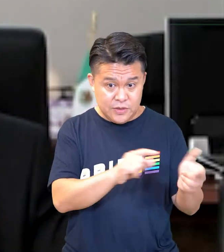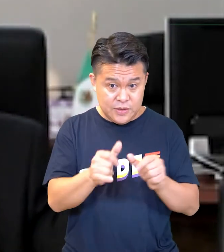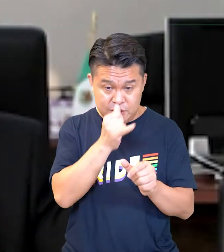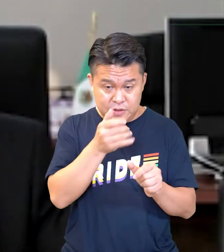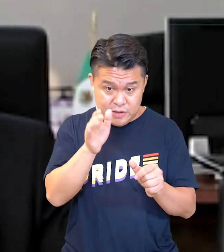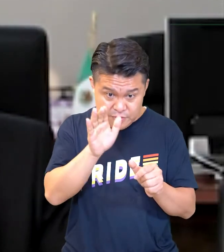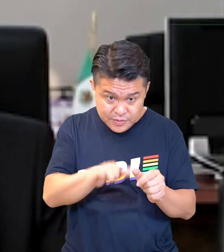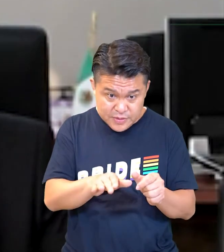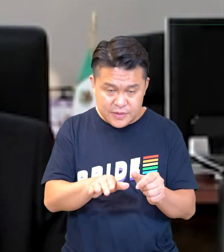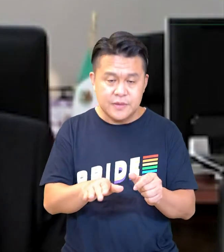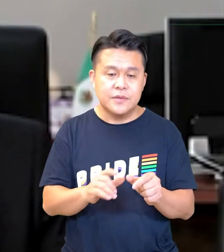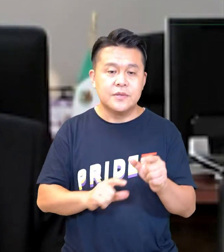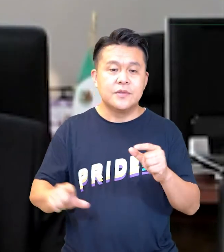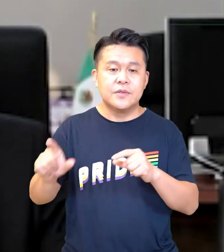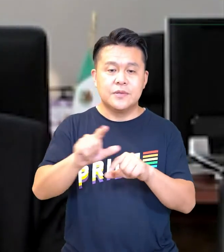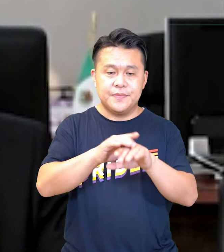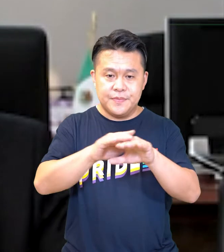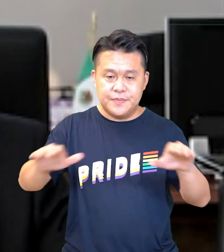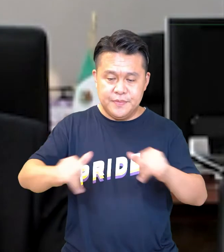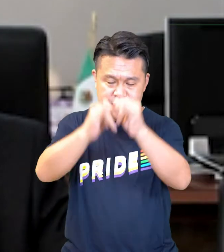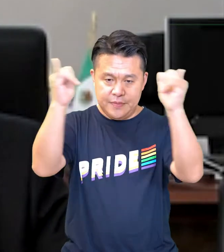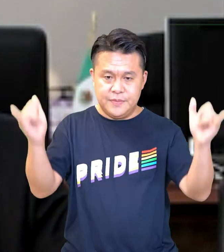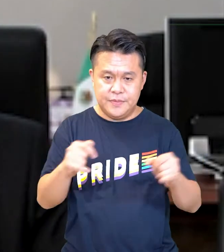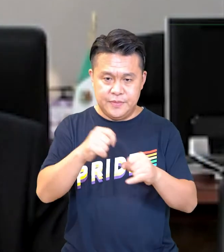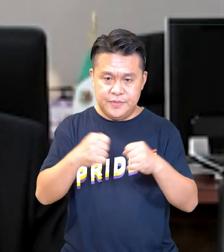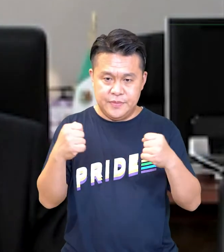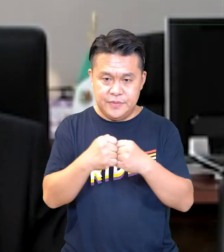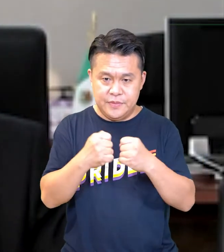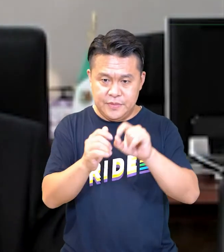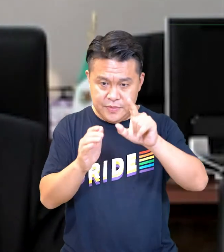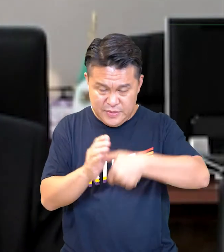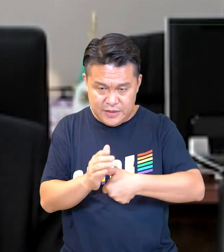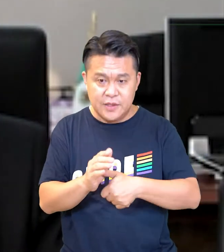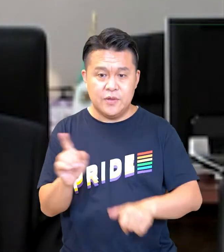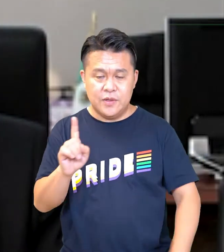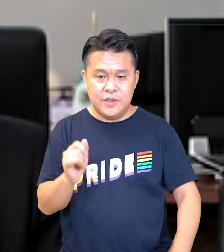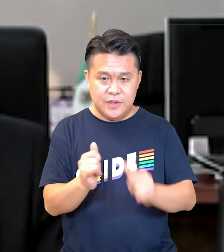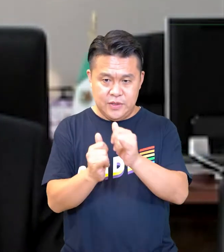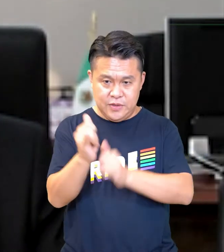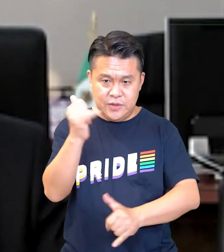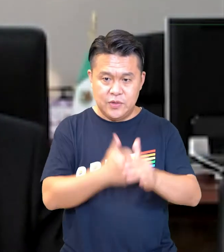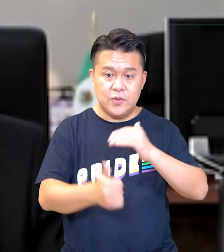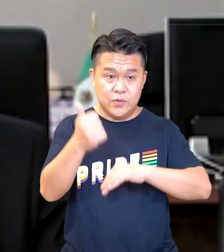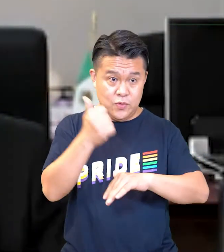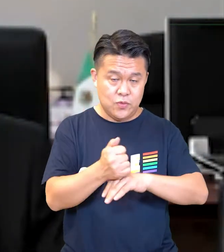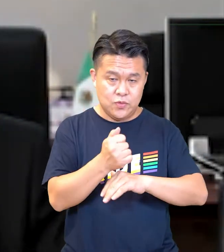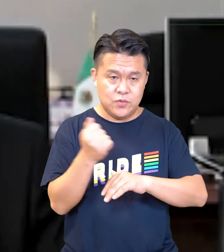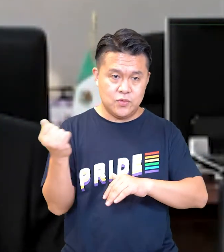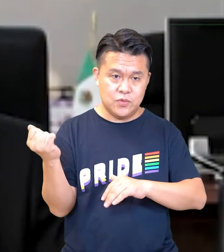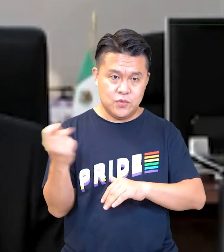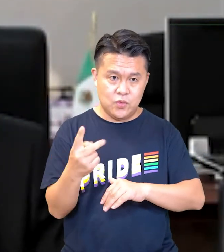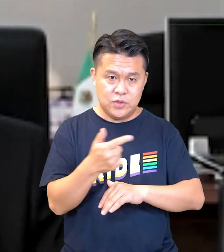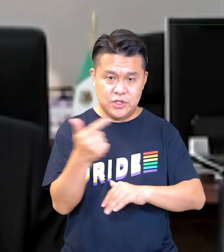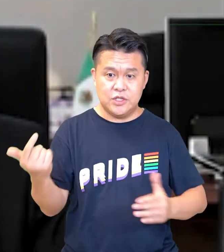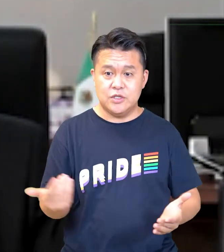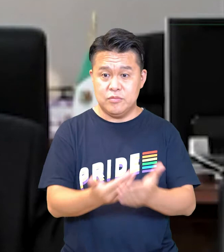law became a historical achievement and the major development in the fight for a